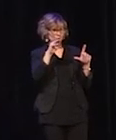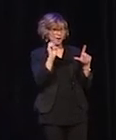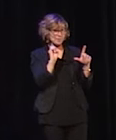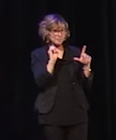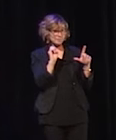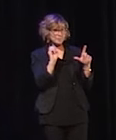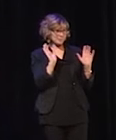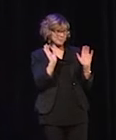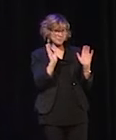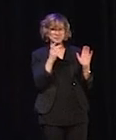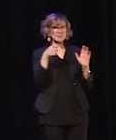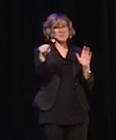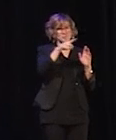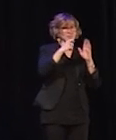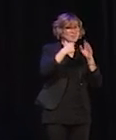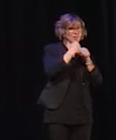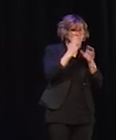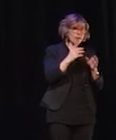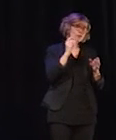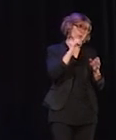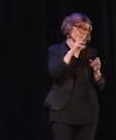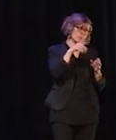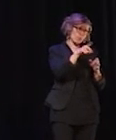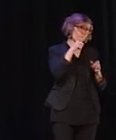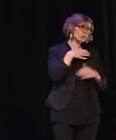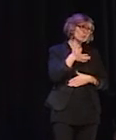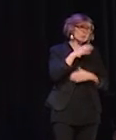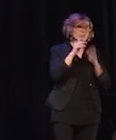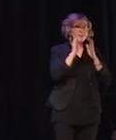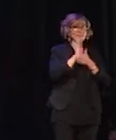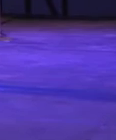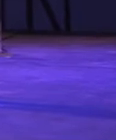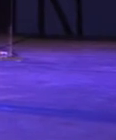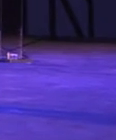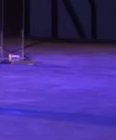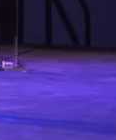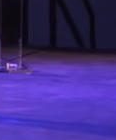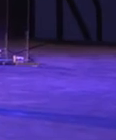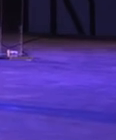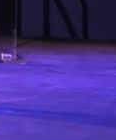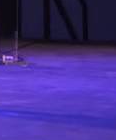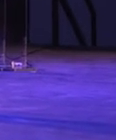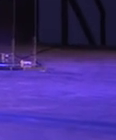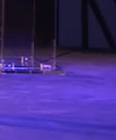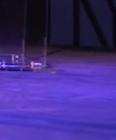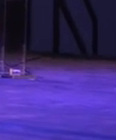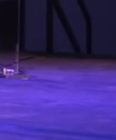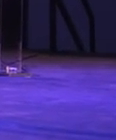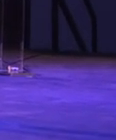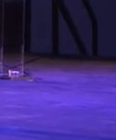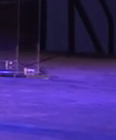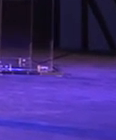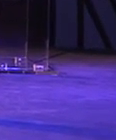And for a lot of you who are filmmakers or just people who enjoy film, this is sort of how we've been enjoying film for a very long time and how we've been